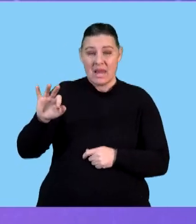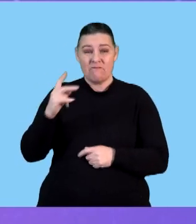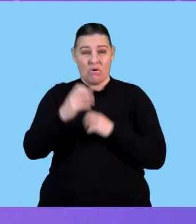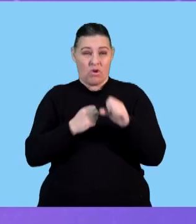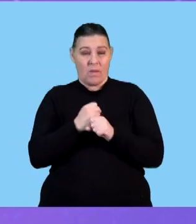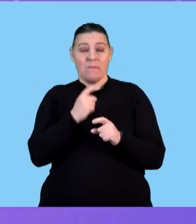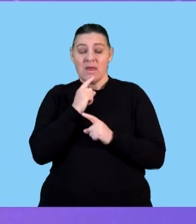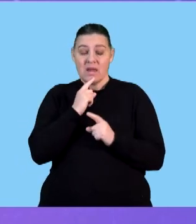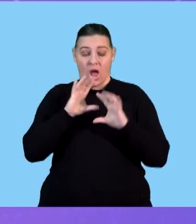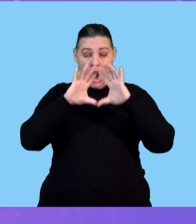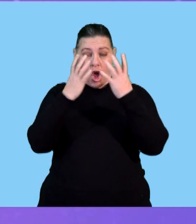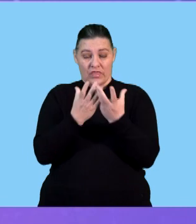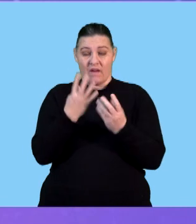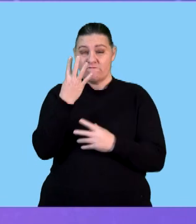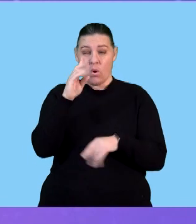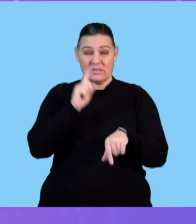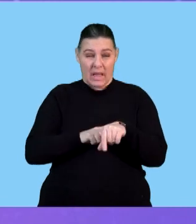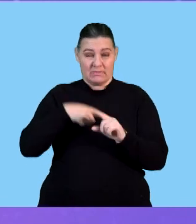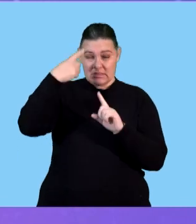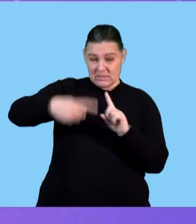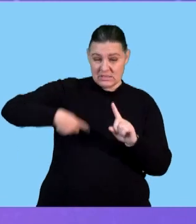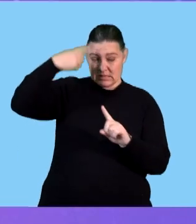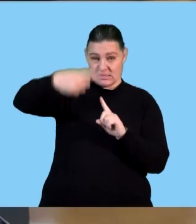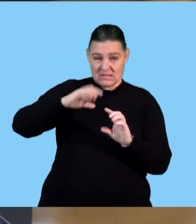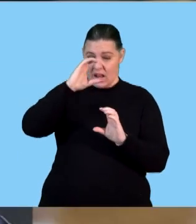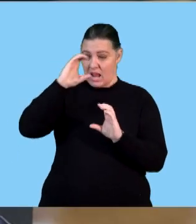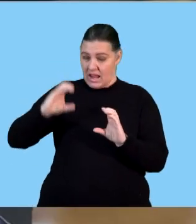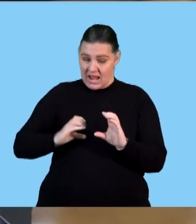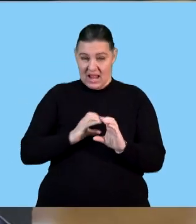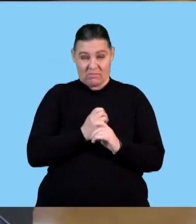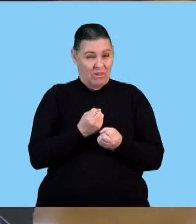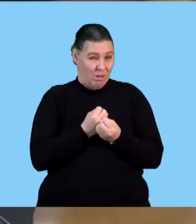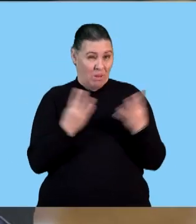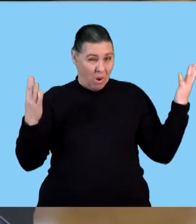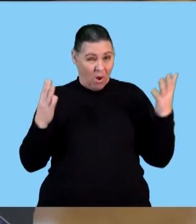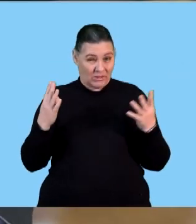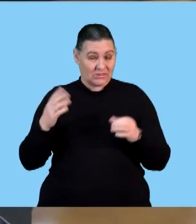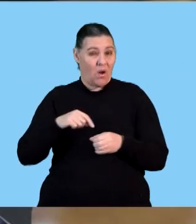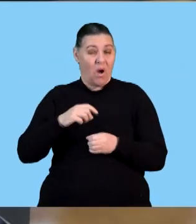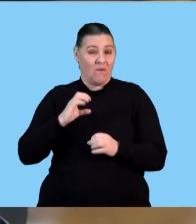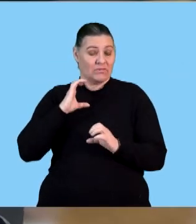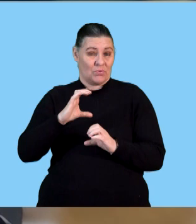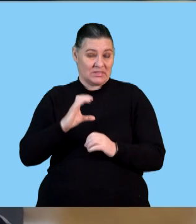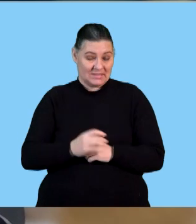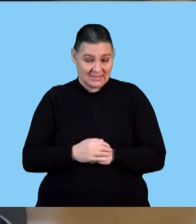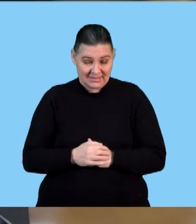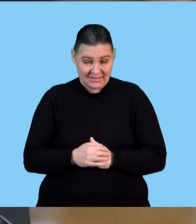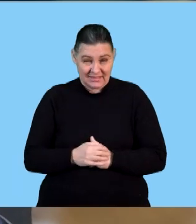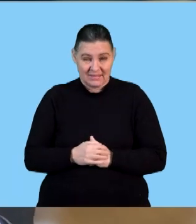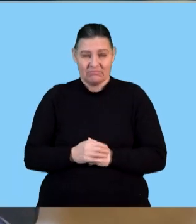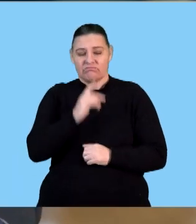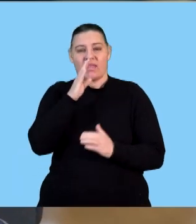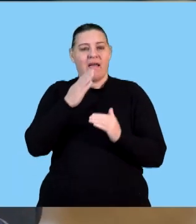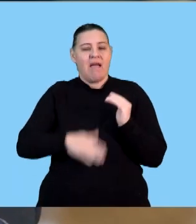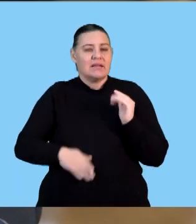donuts to go around the earth 4 times. That's a lot of donuts, eh? Sure. So, what are we looking at today? By the end of